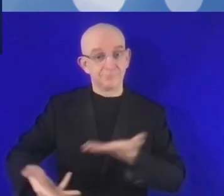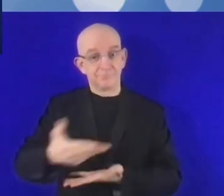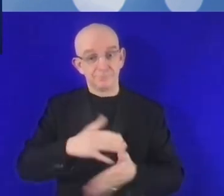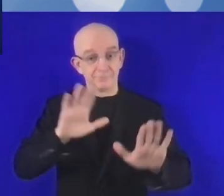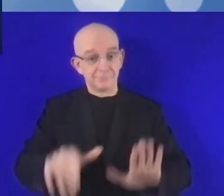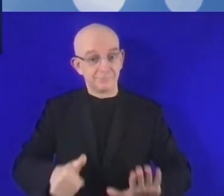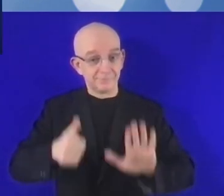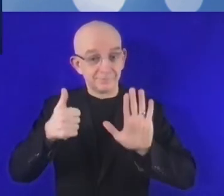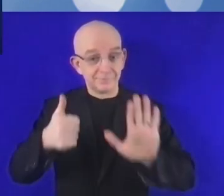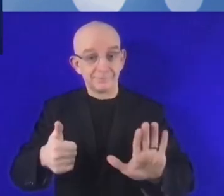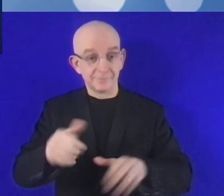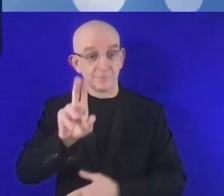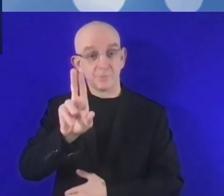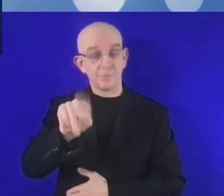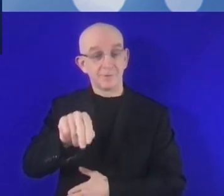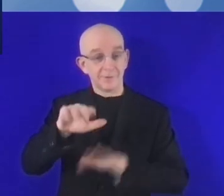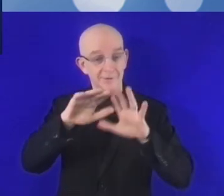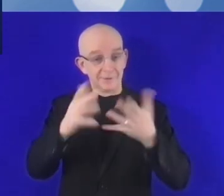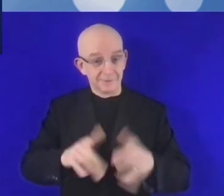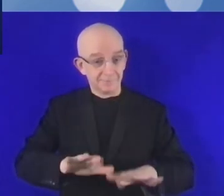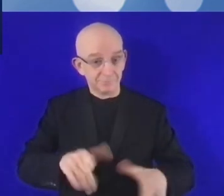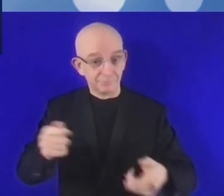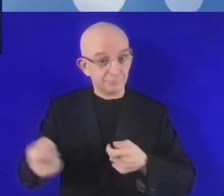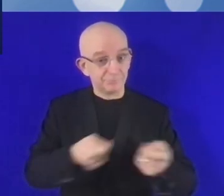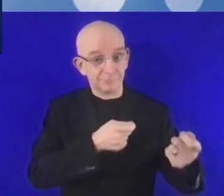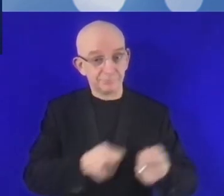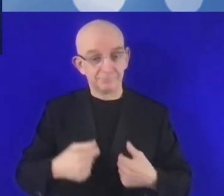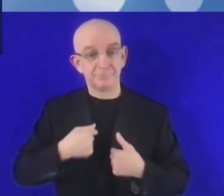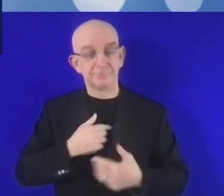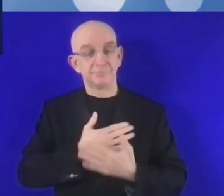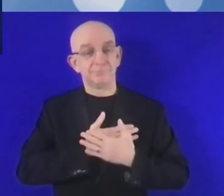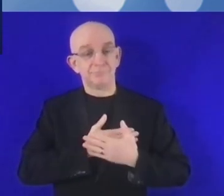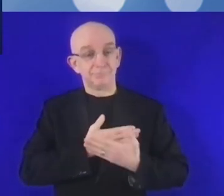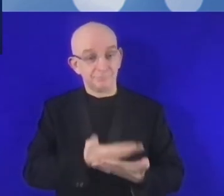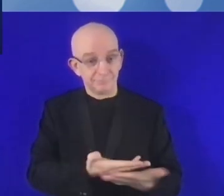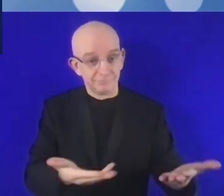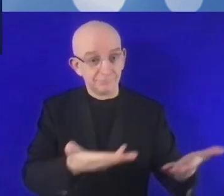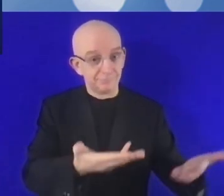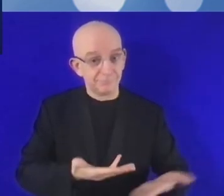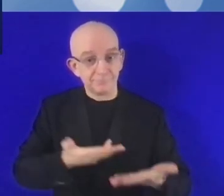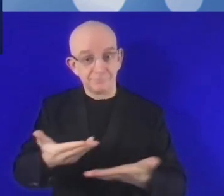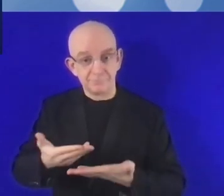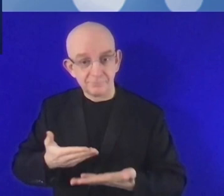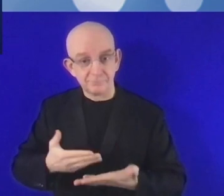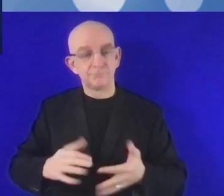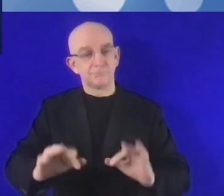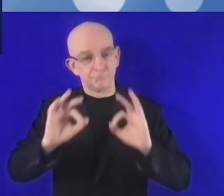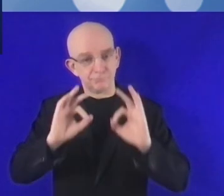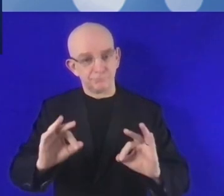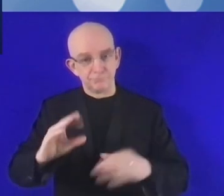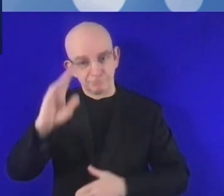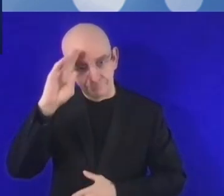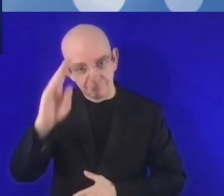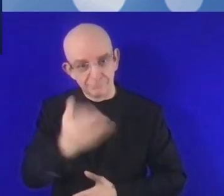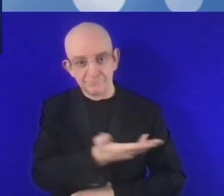and true honor to welcome you to IGF 2021 in a beautiful and vibrant Polish city